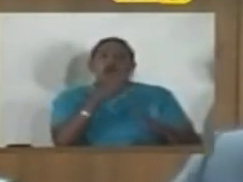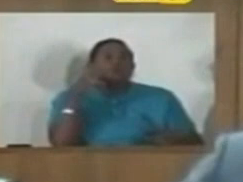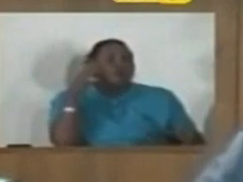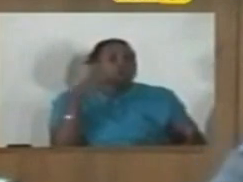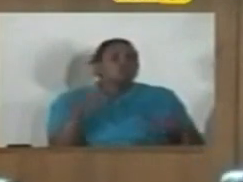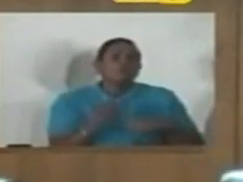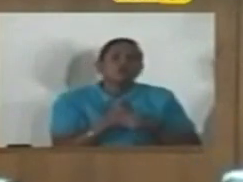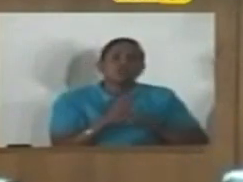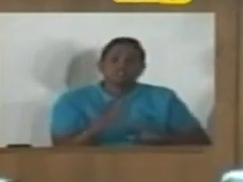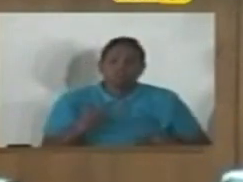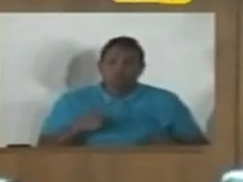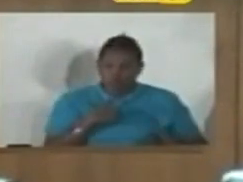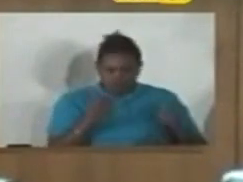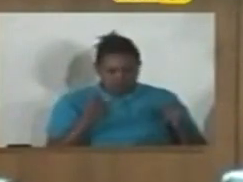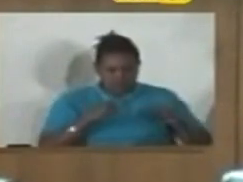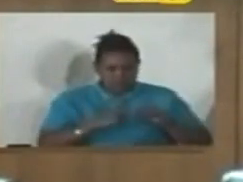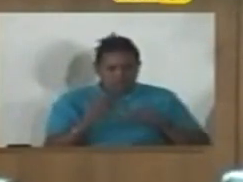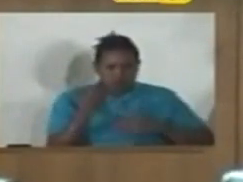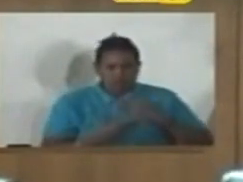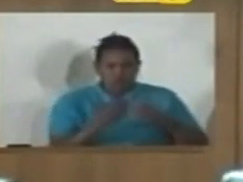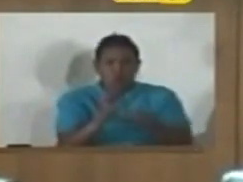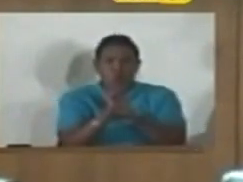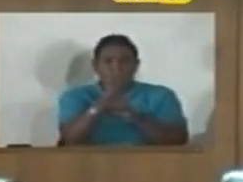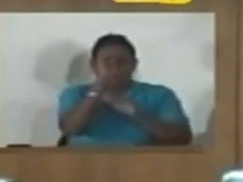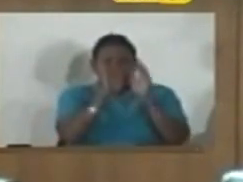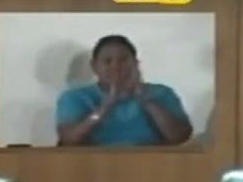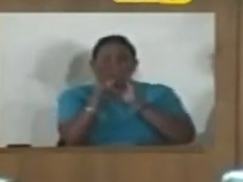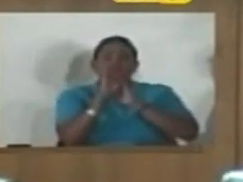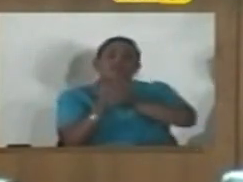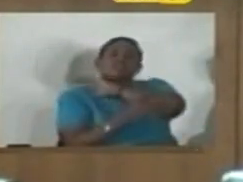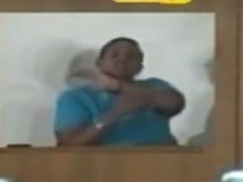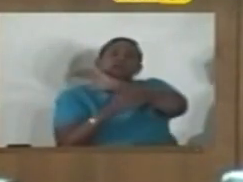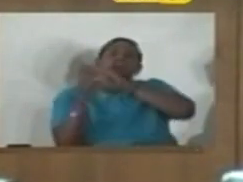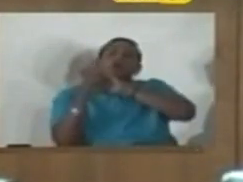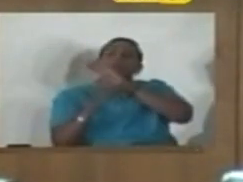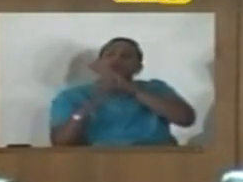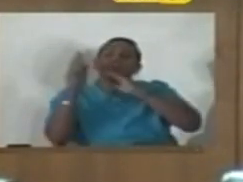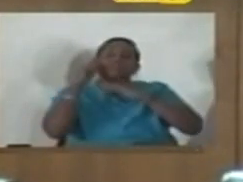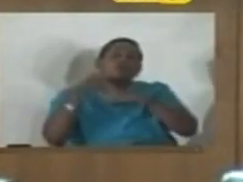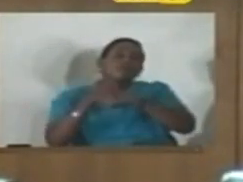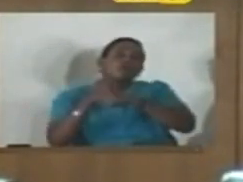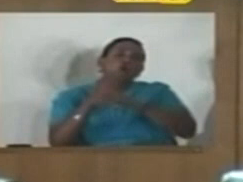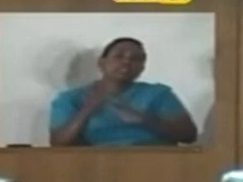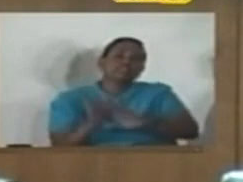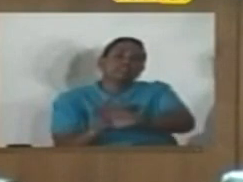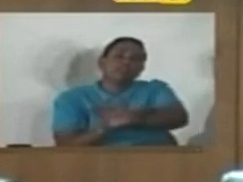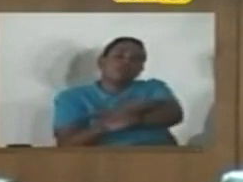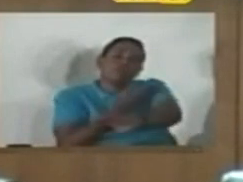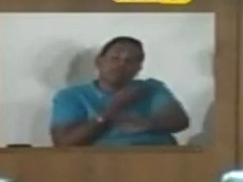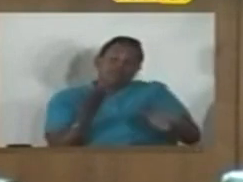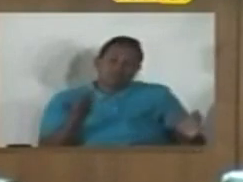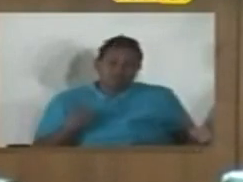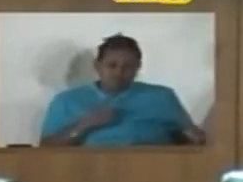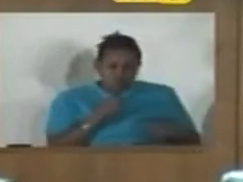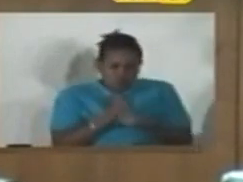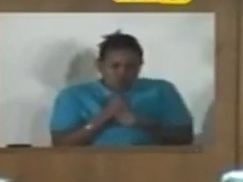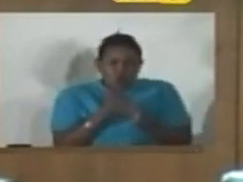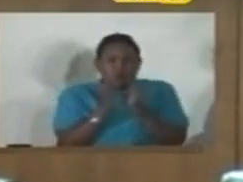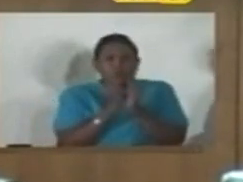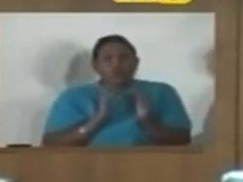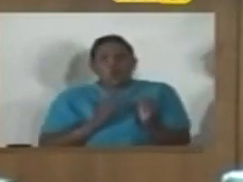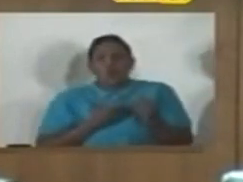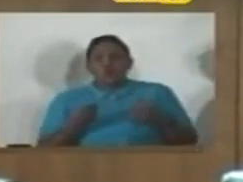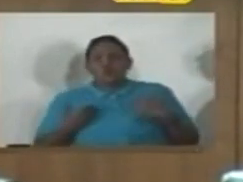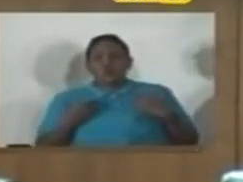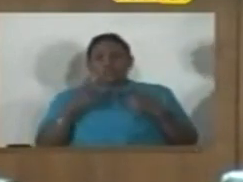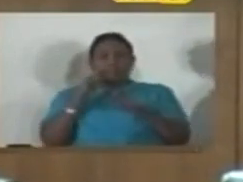productivity, we have begun the groundwork for the development of a national policy for productivity improvement. We are working with our youth to